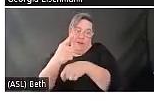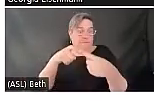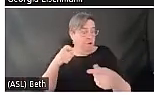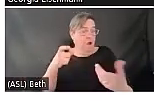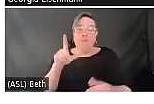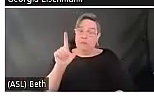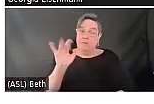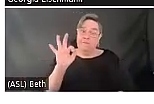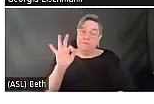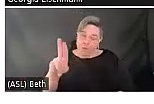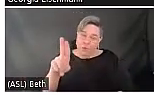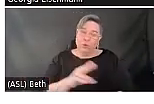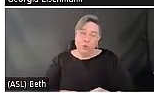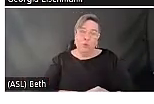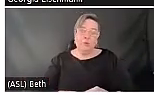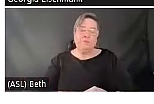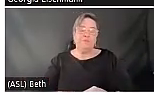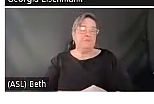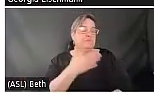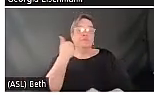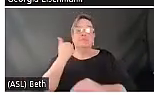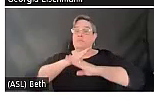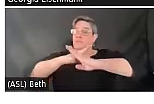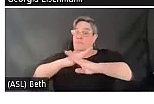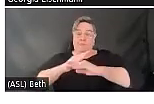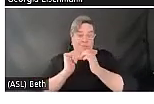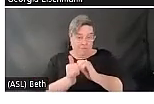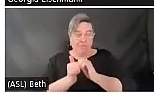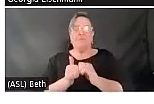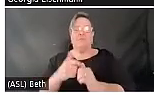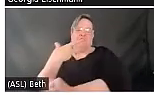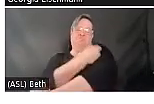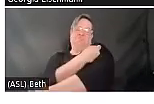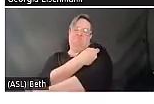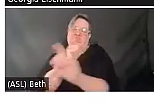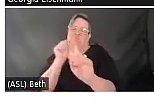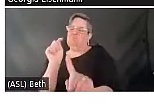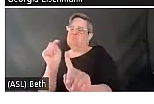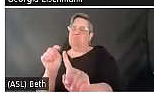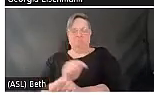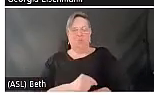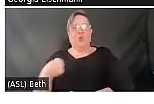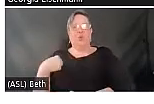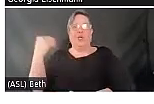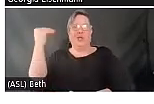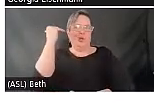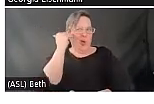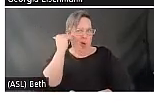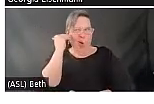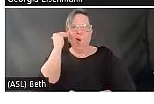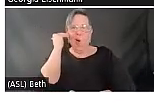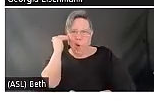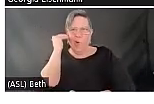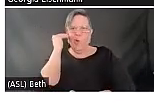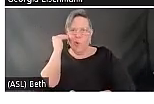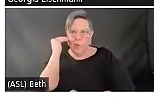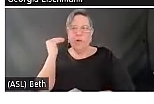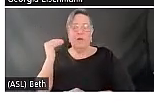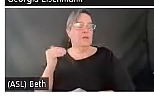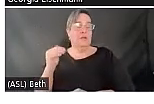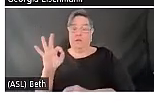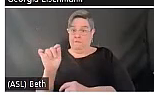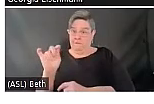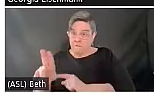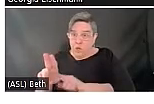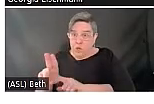yourself and others against flu is by getting the flu vaccine. So, we know that flu, there's a new vaccine